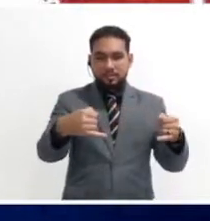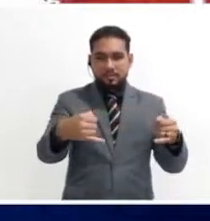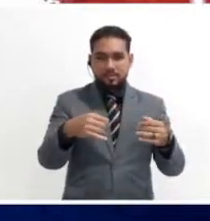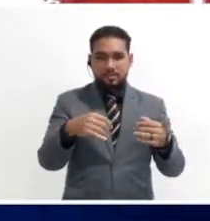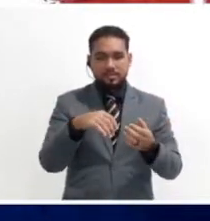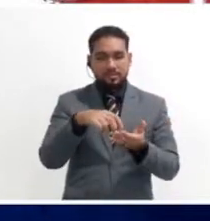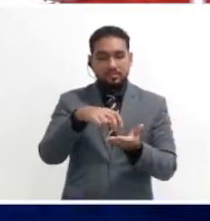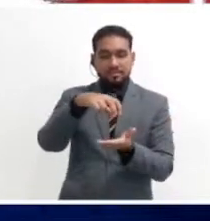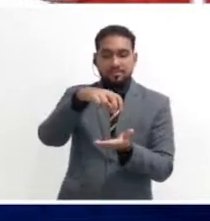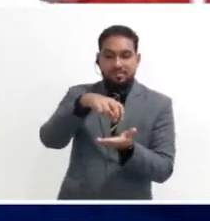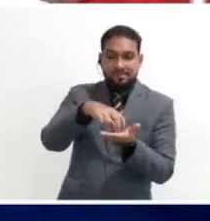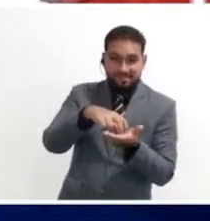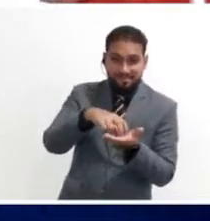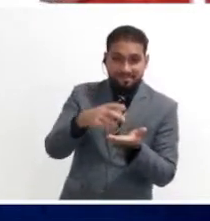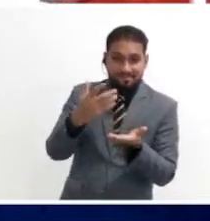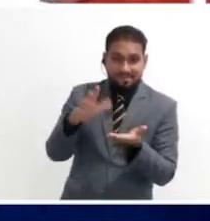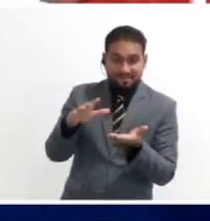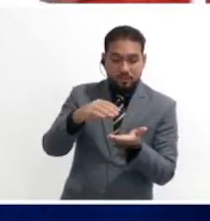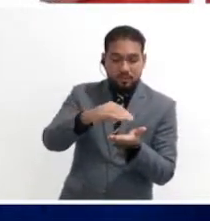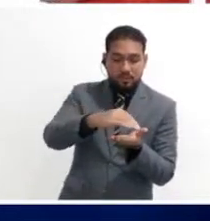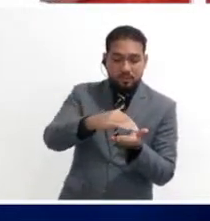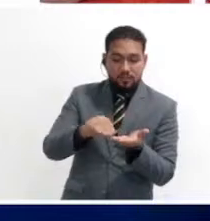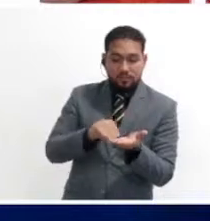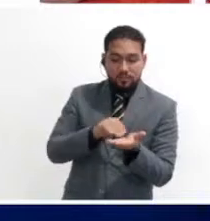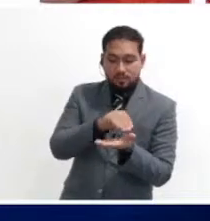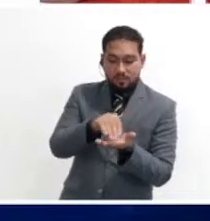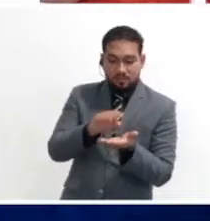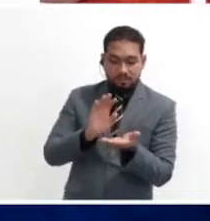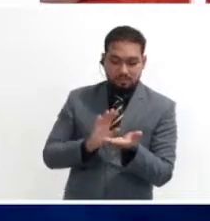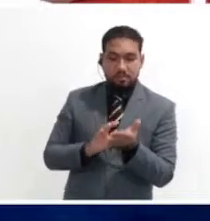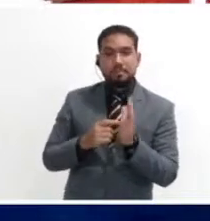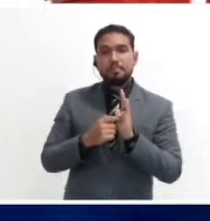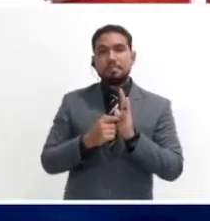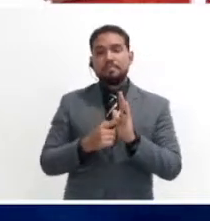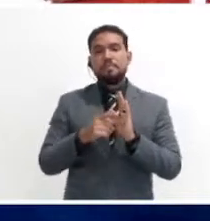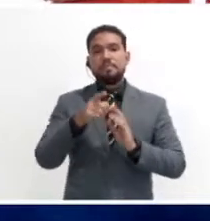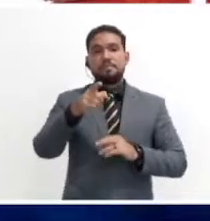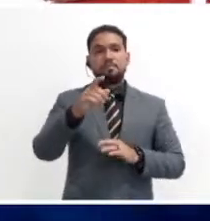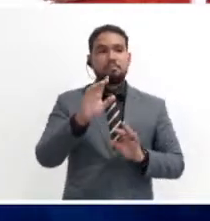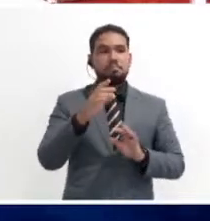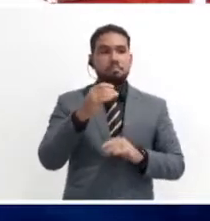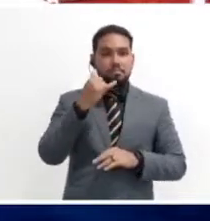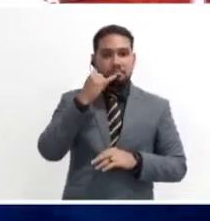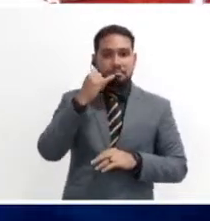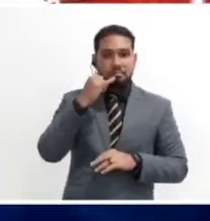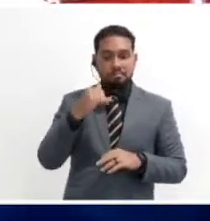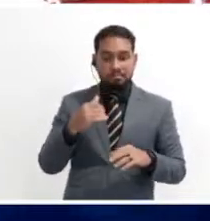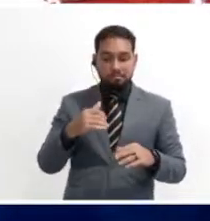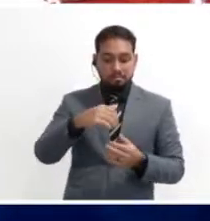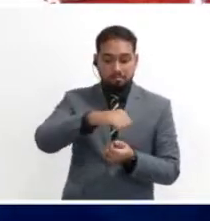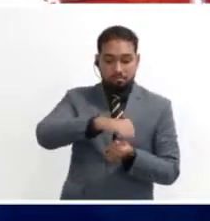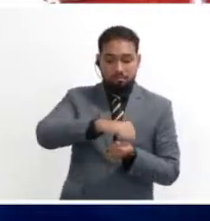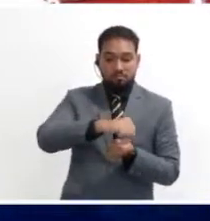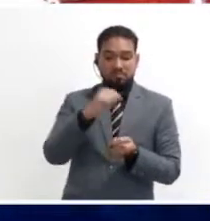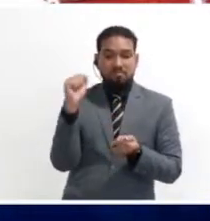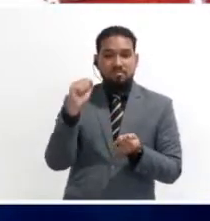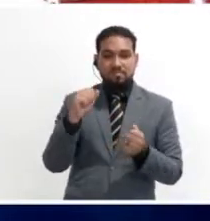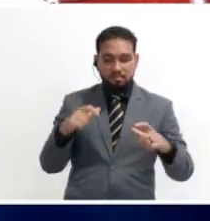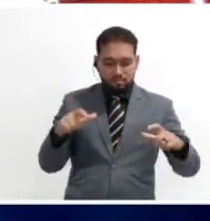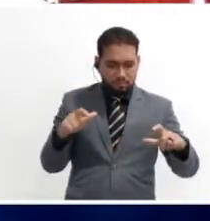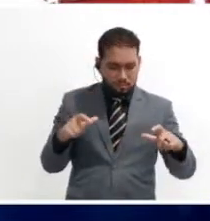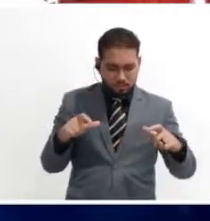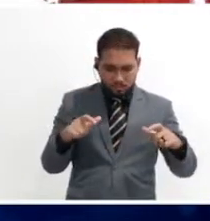if you open your phone and you saw a part that looks kind of silvery, that's the shield that's been applied to the outside of the